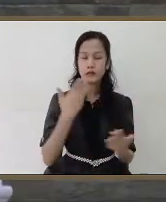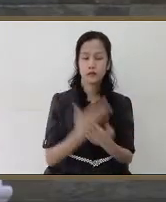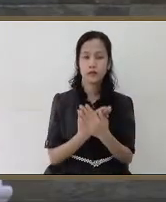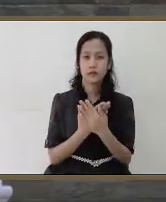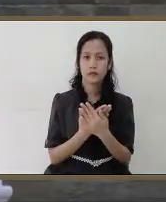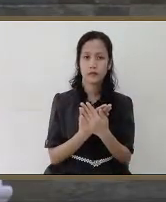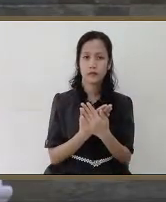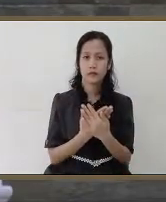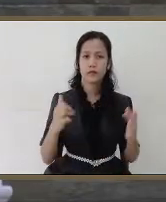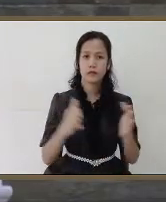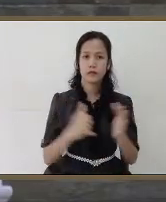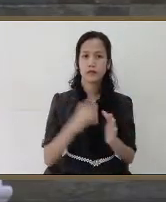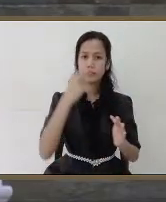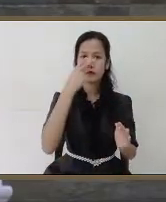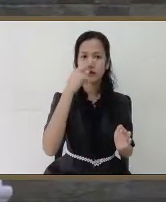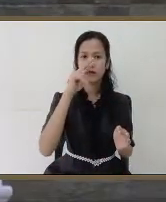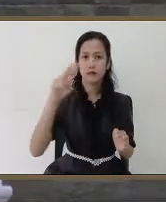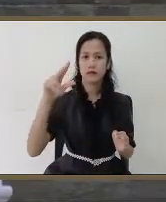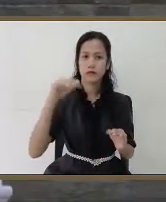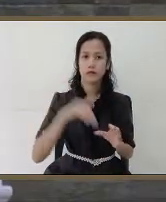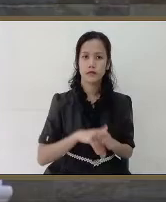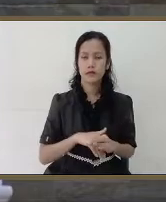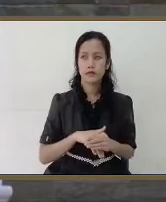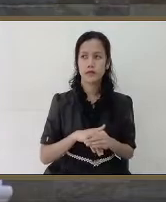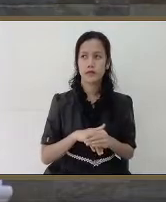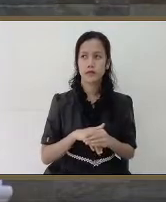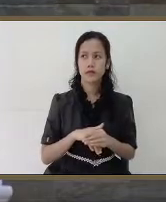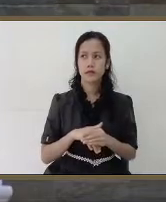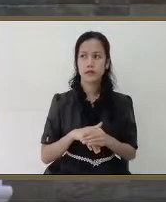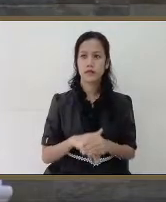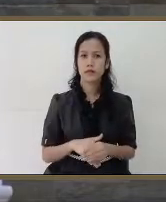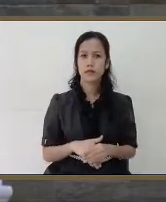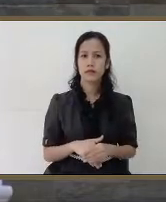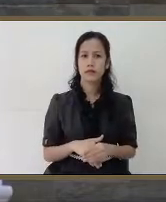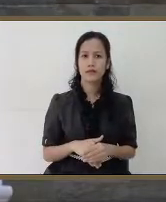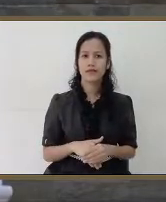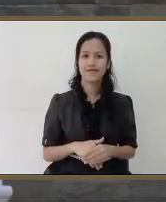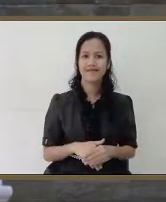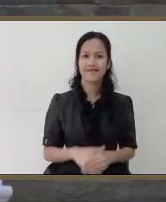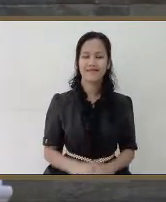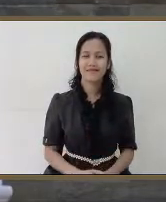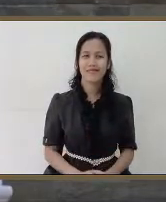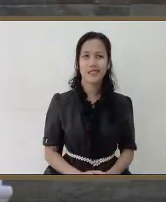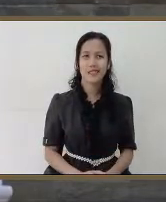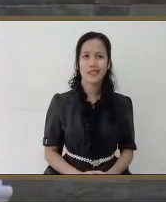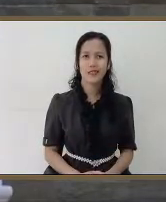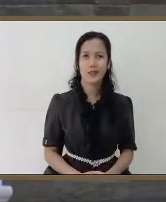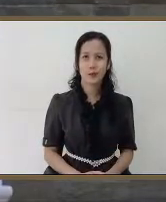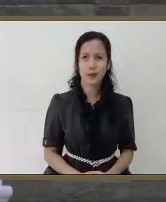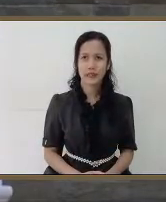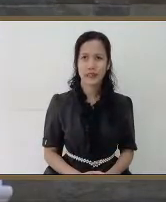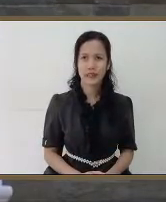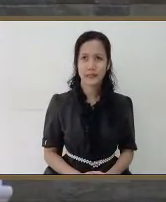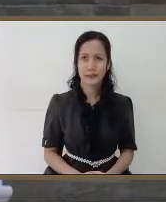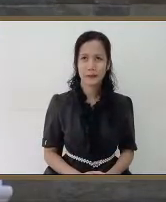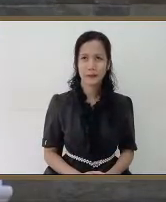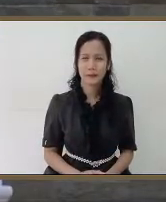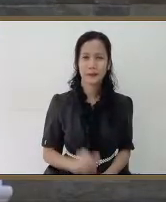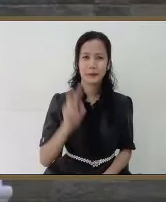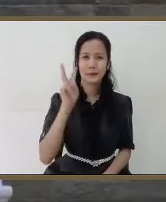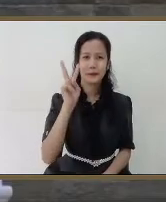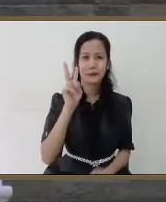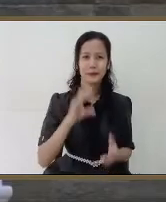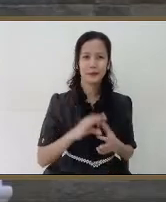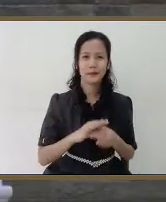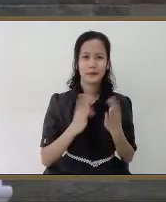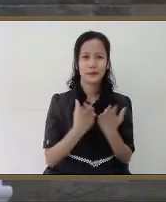yan po yung makikita po natin sa stage 2 ng Book of Ezra. Yun ang panahon ni Ezra po ito. Yung si Ezra na